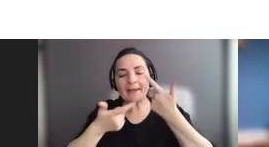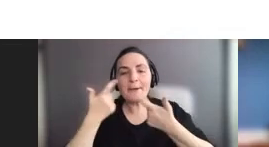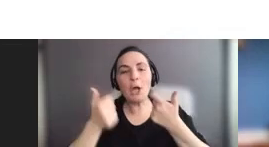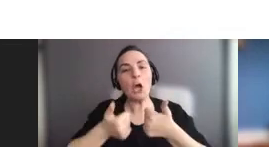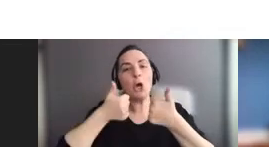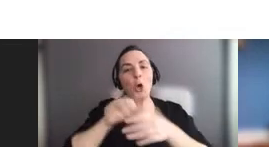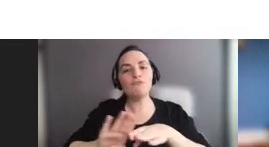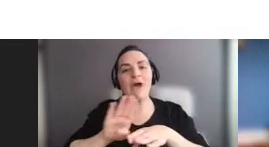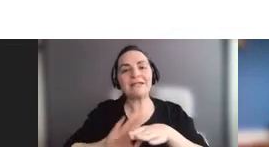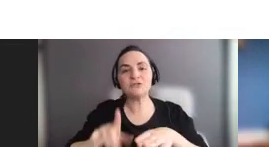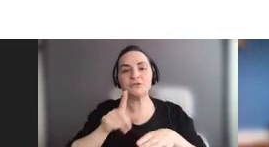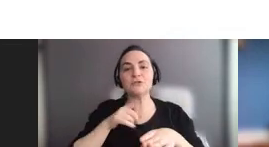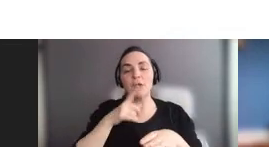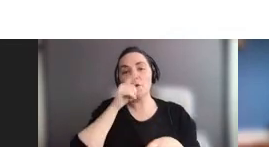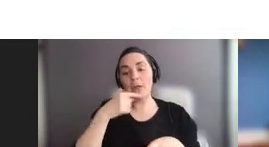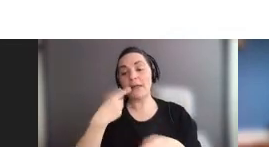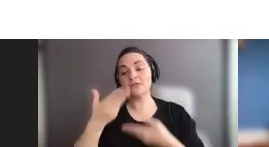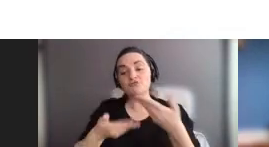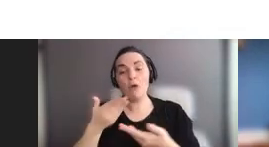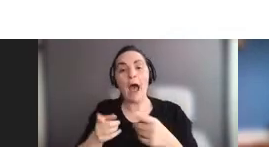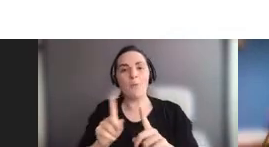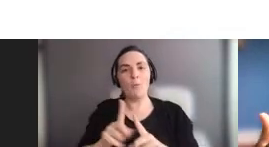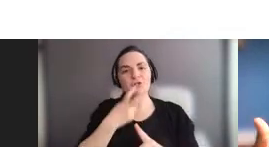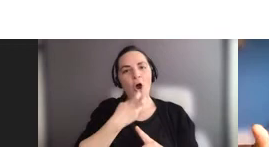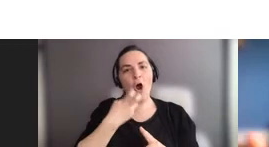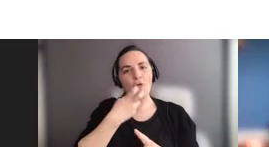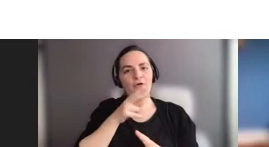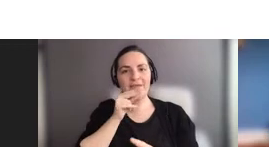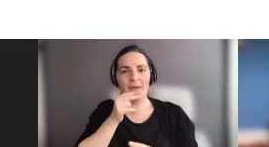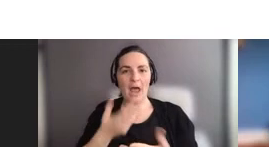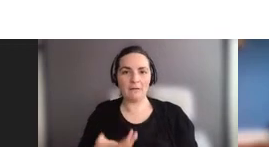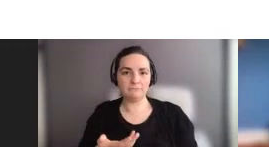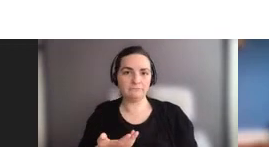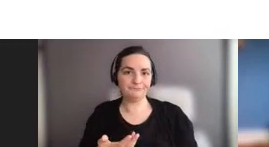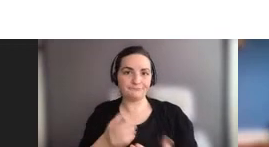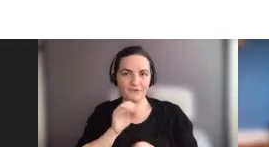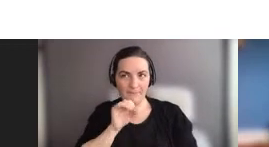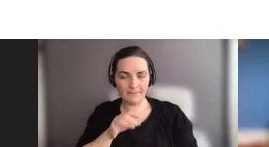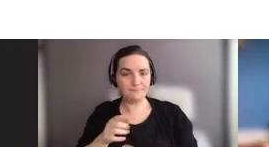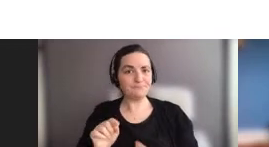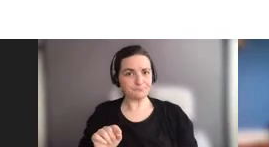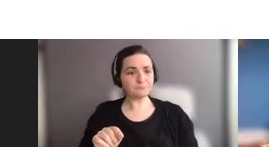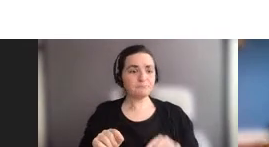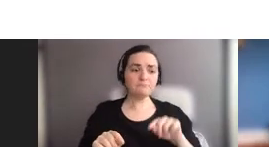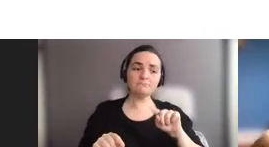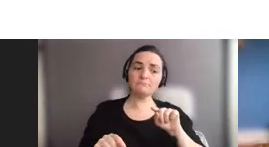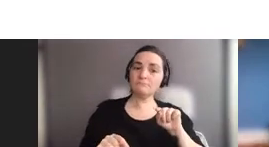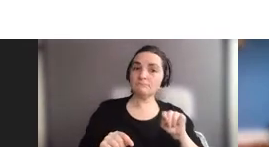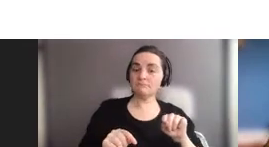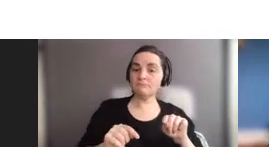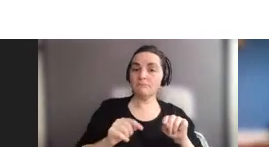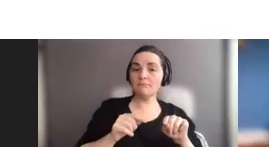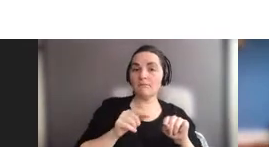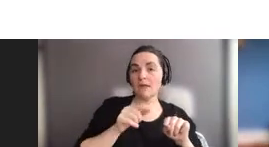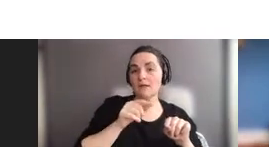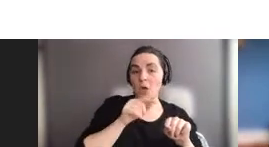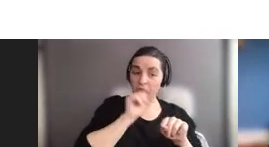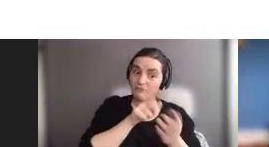can see the written feedback on the page and you can talk about that and you can evaluate that, but you can also